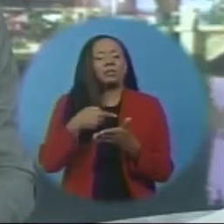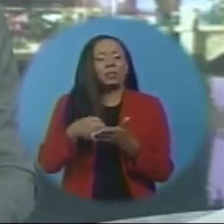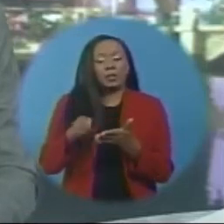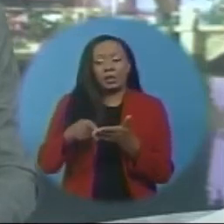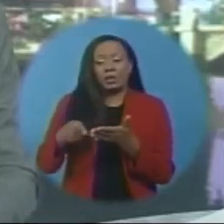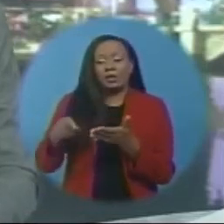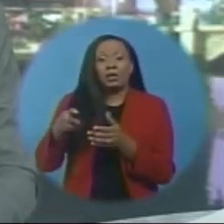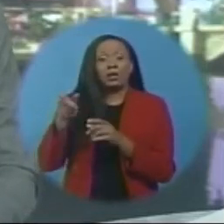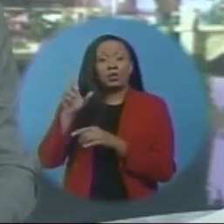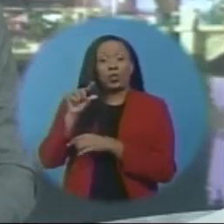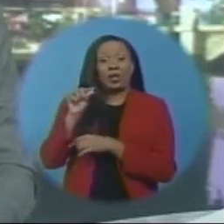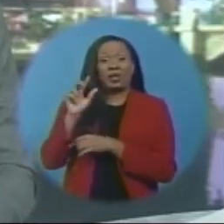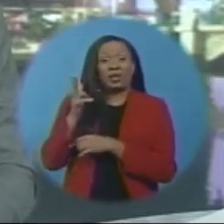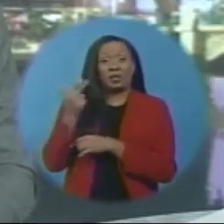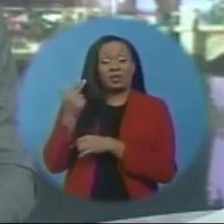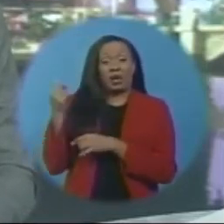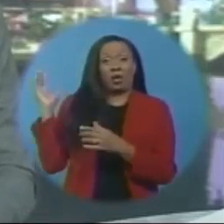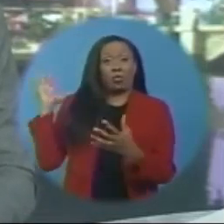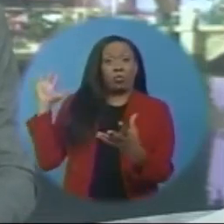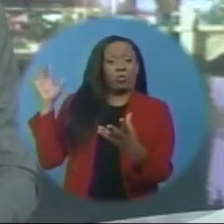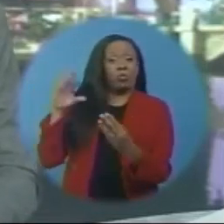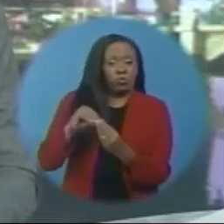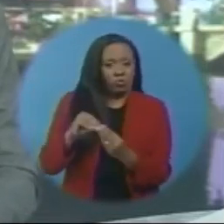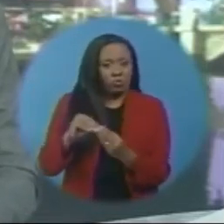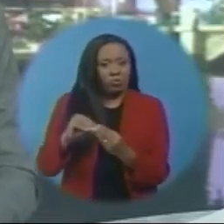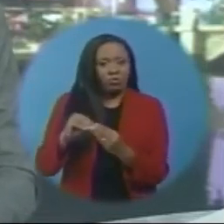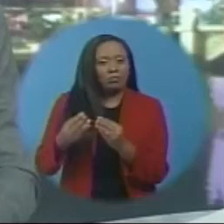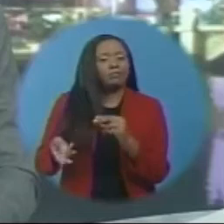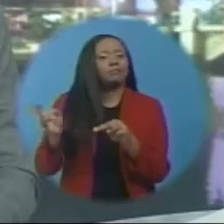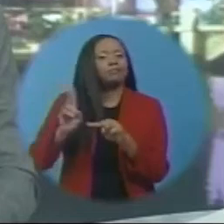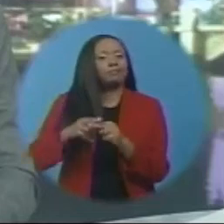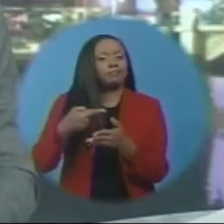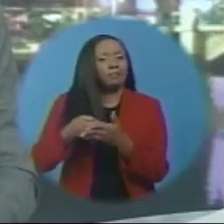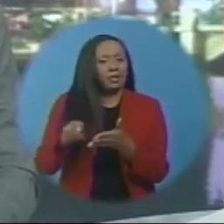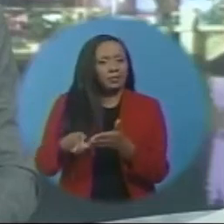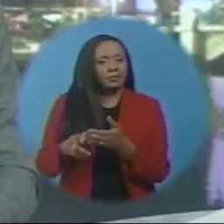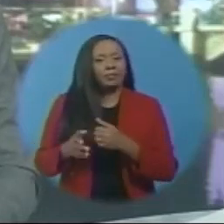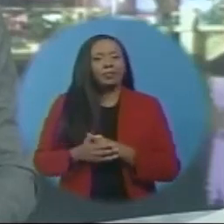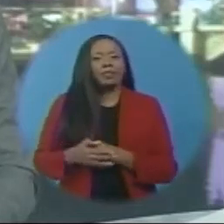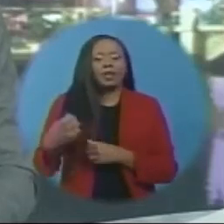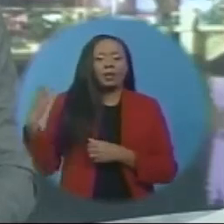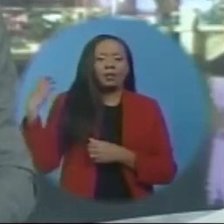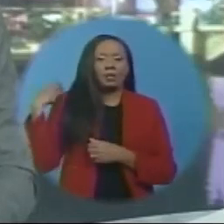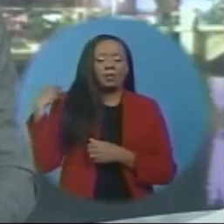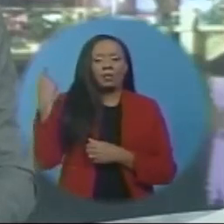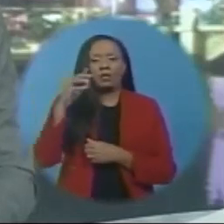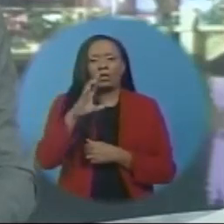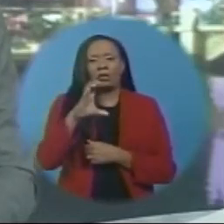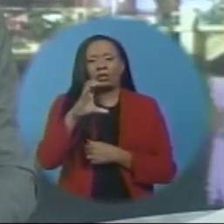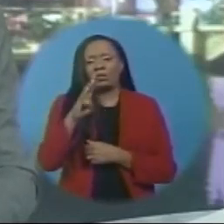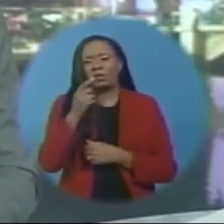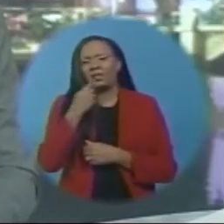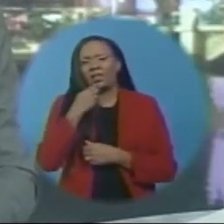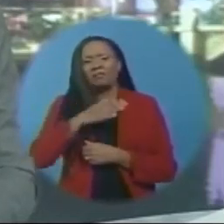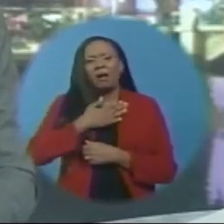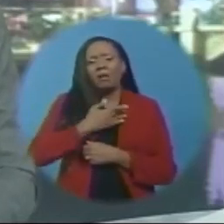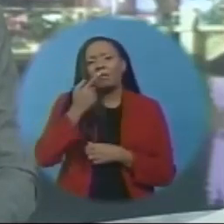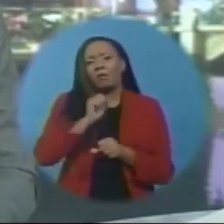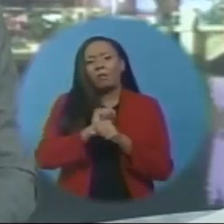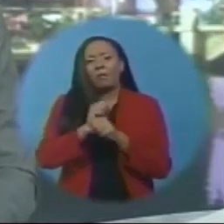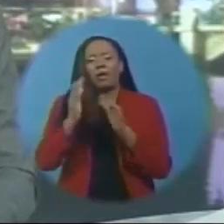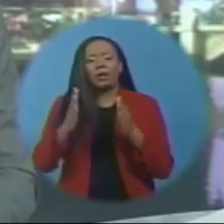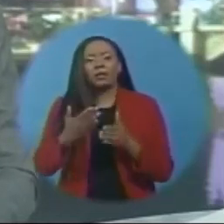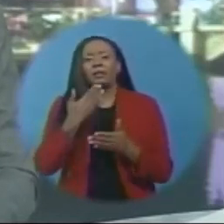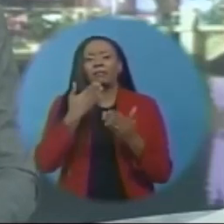2013. In making the announcement late this evening, CBC's chairman, Peter Earle, said he was happy for the workers and thanked them for